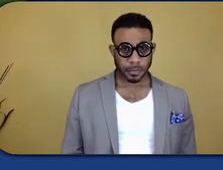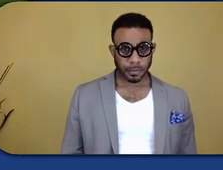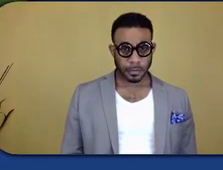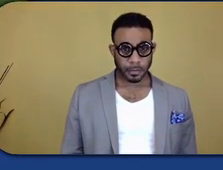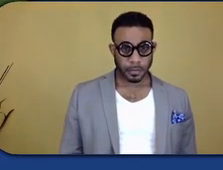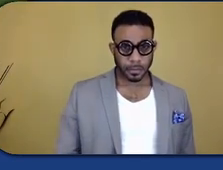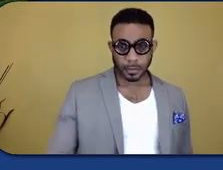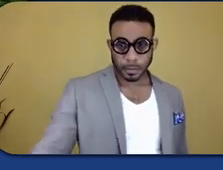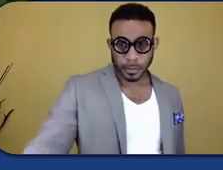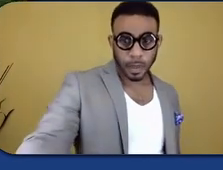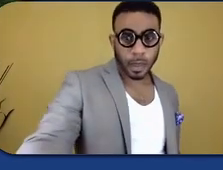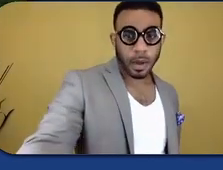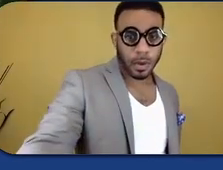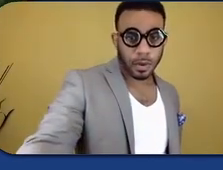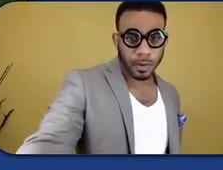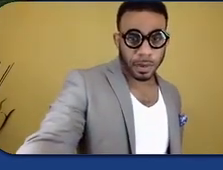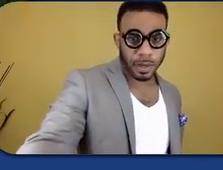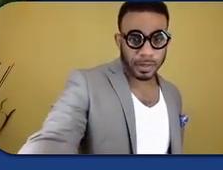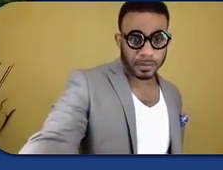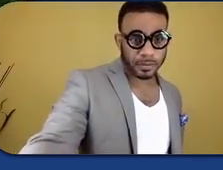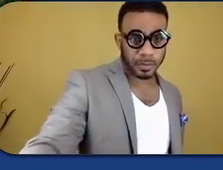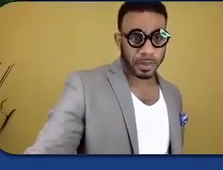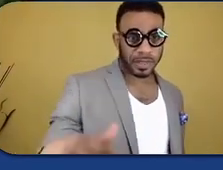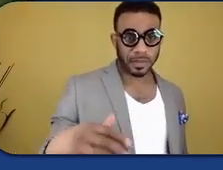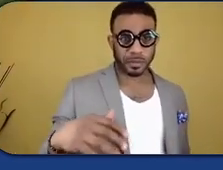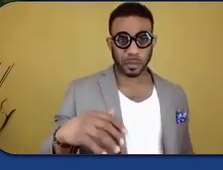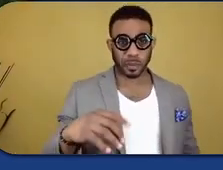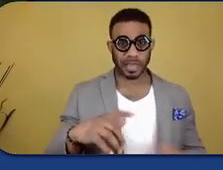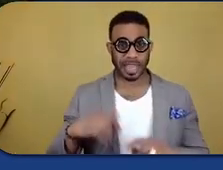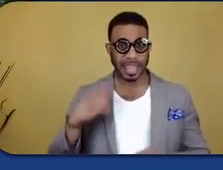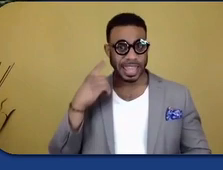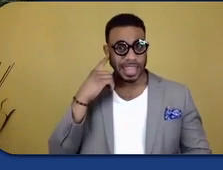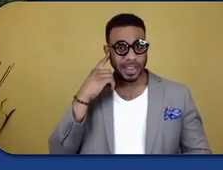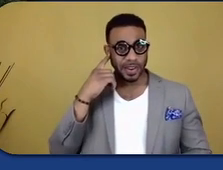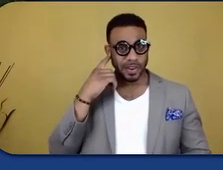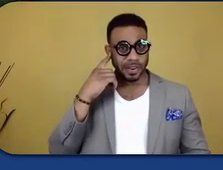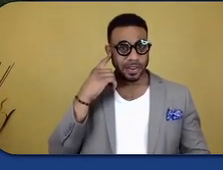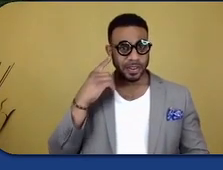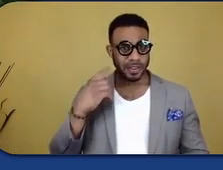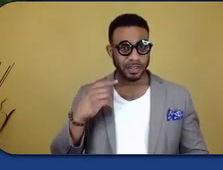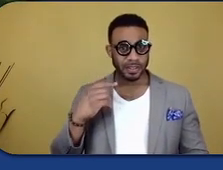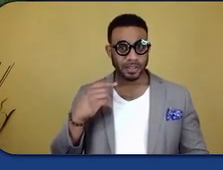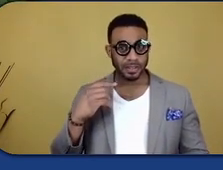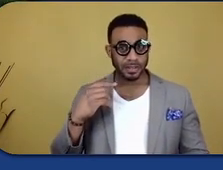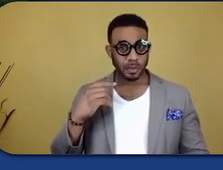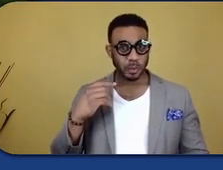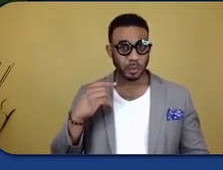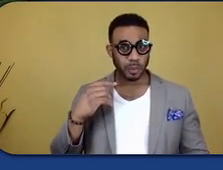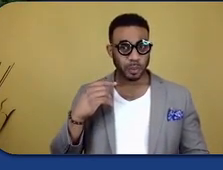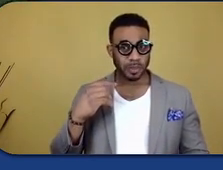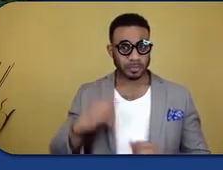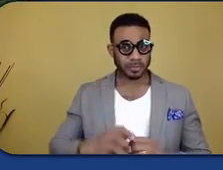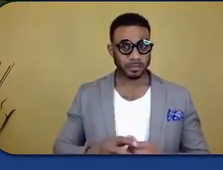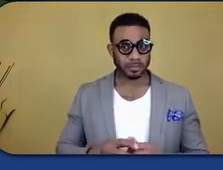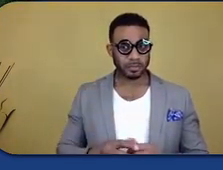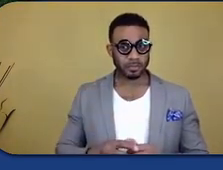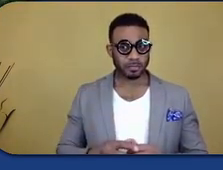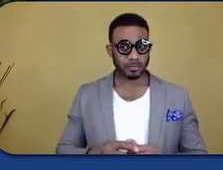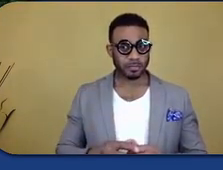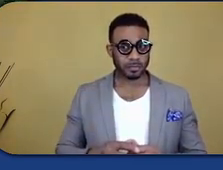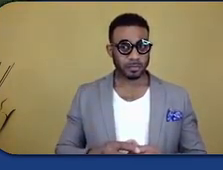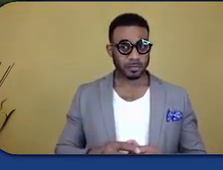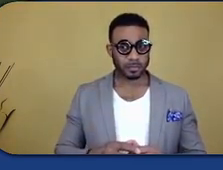We are under pressure. The most pressure that we receive is from our own constituencies as people of South Sudan. They will keep telling